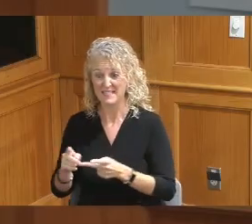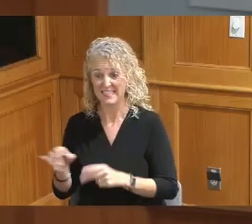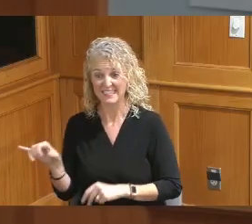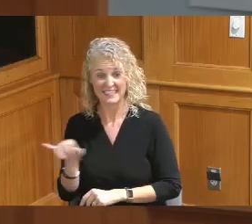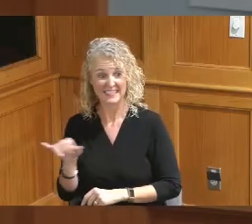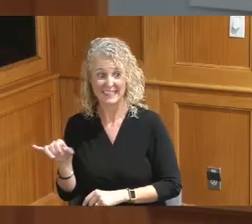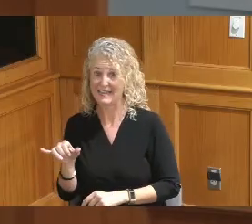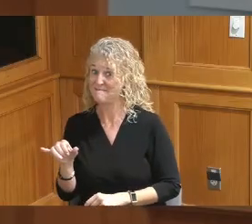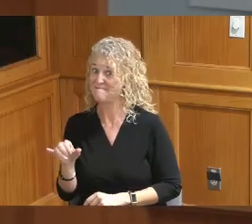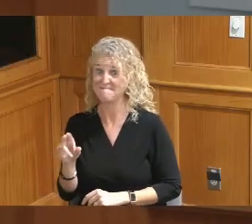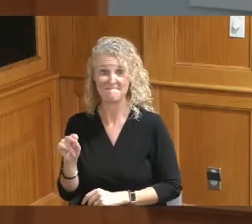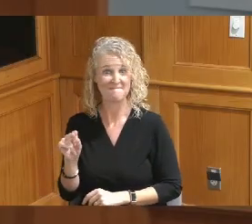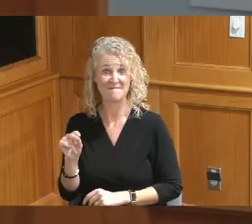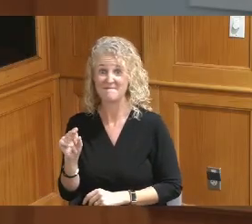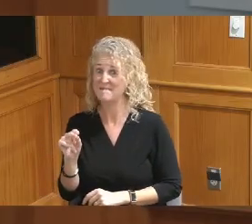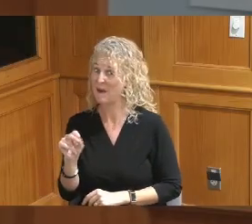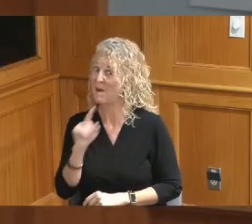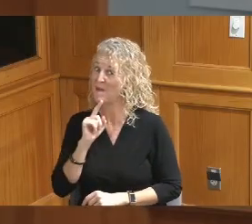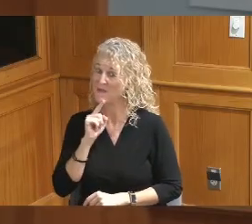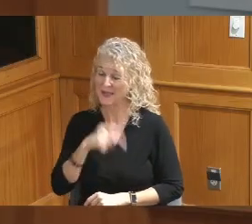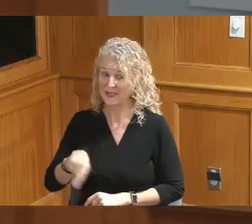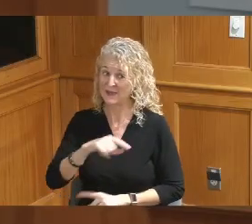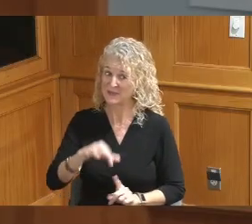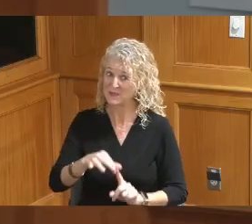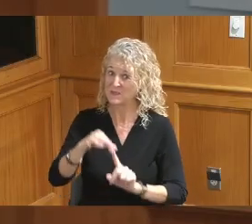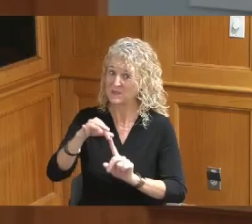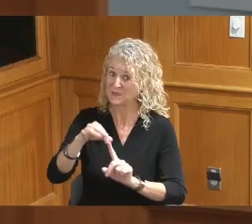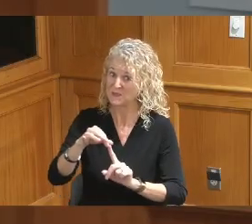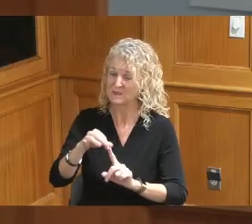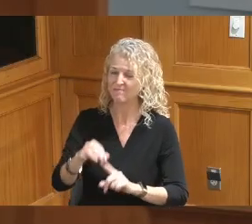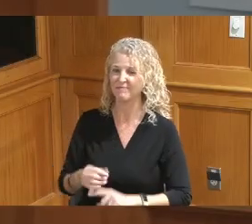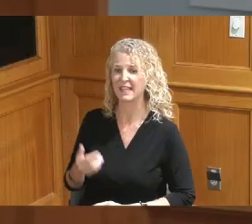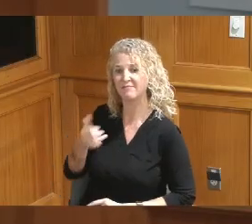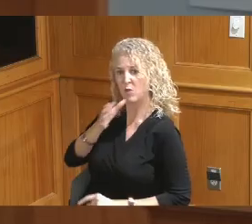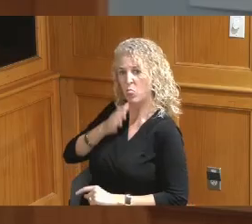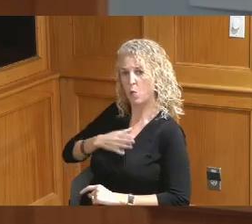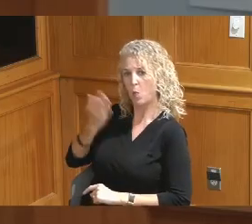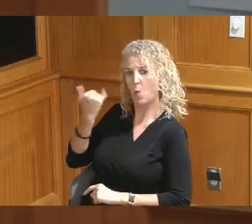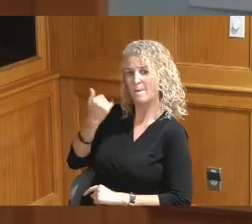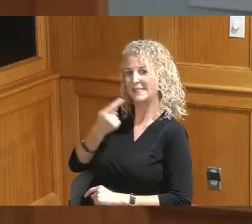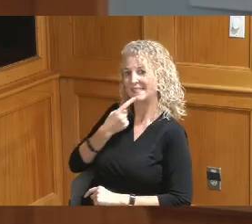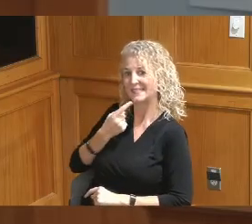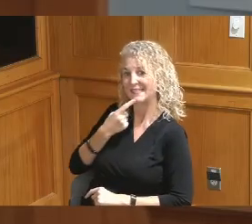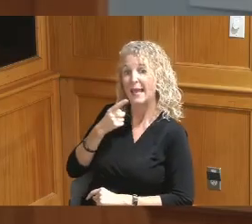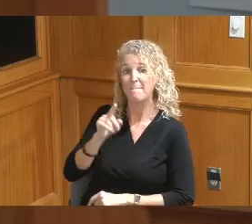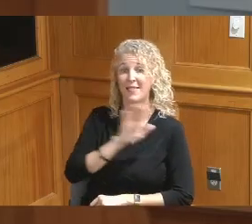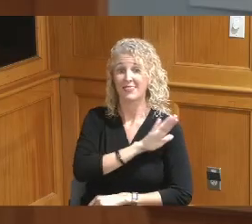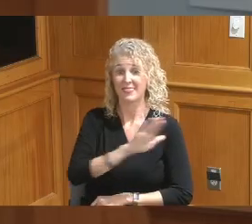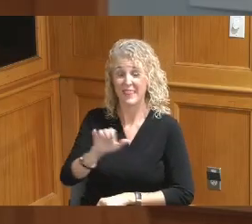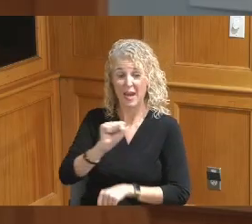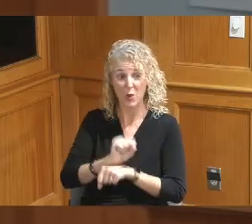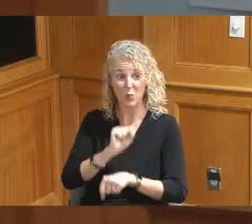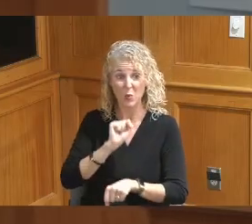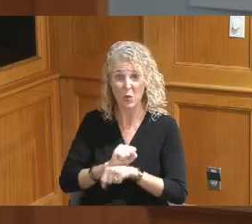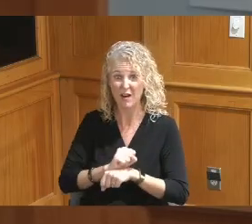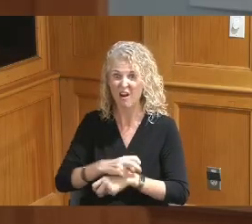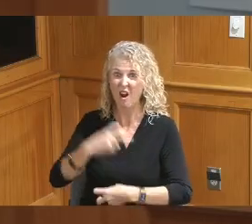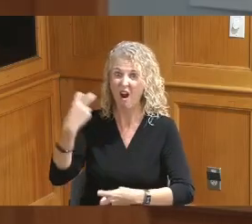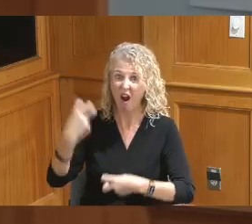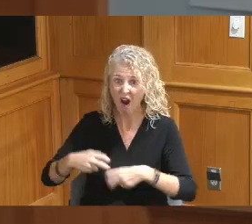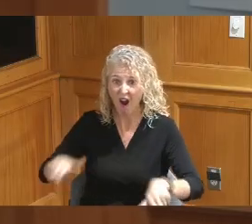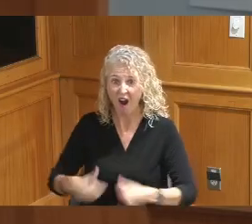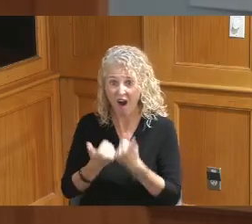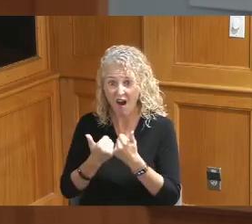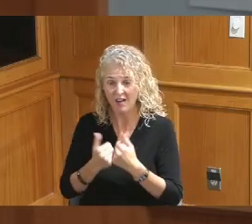think is having huge impacts. And then I think they said it, but I think you all observed it, but the work they did is really hard, and